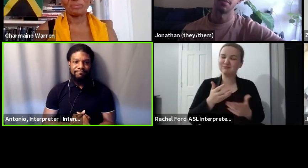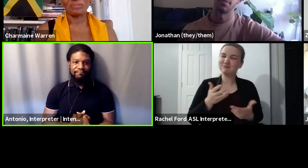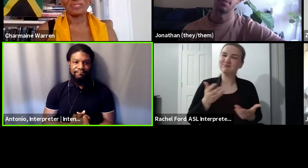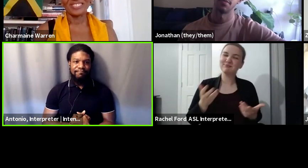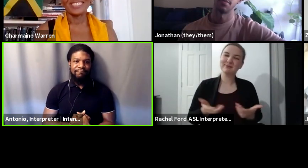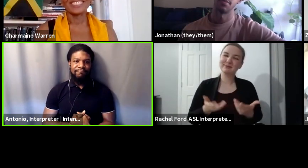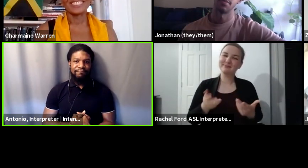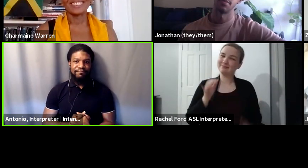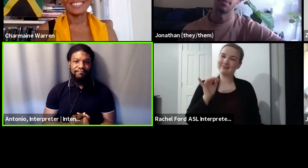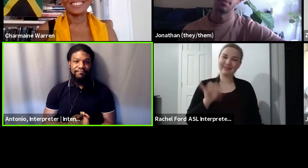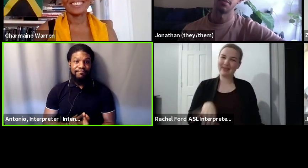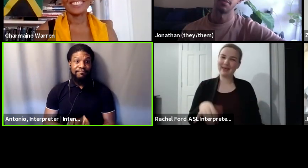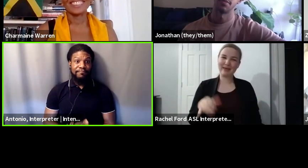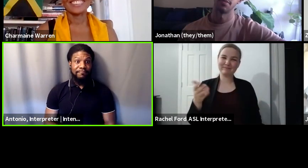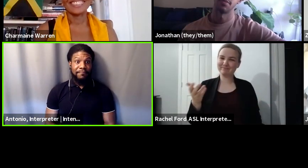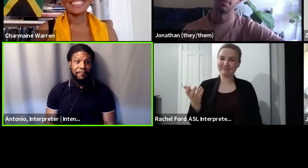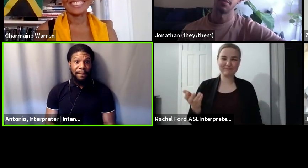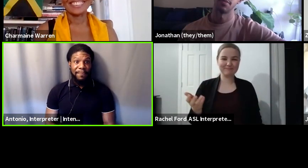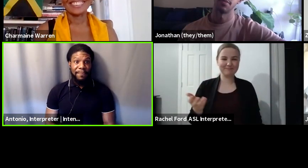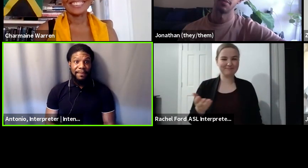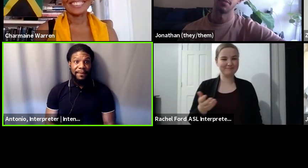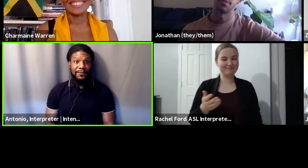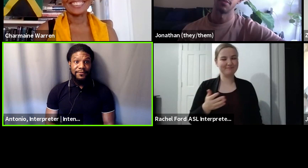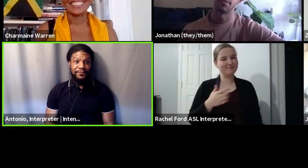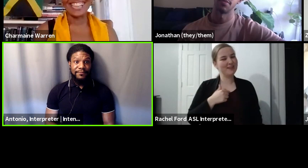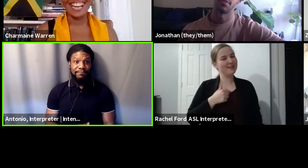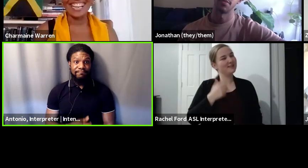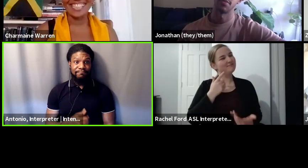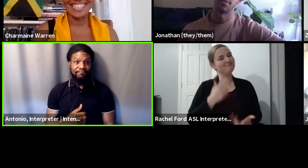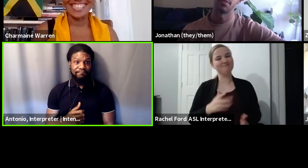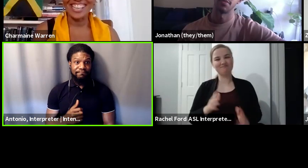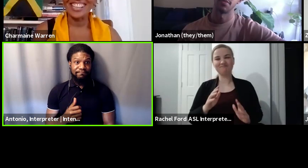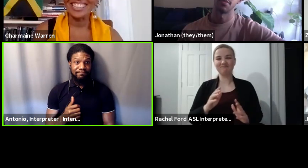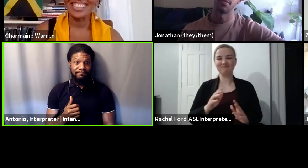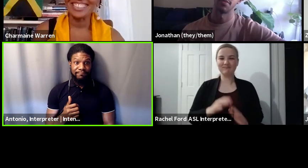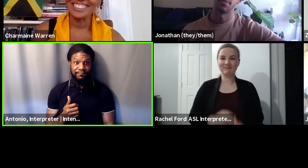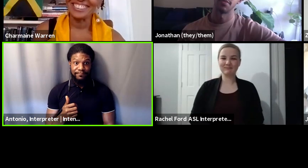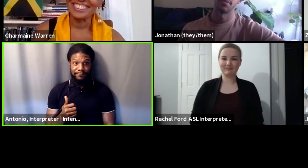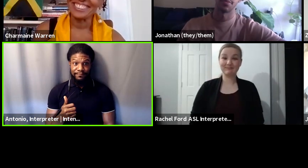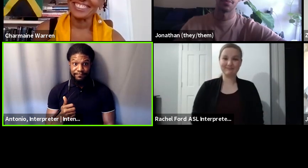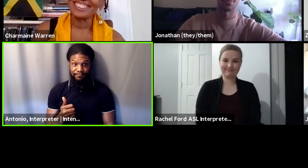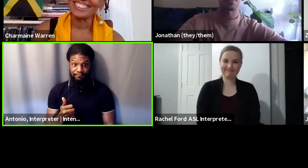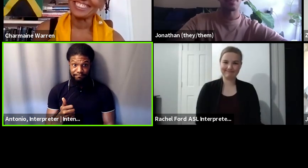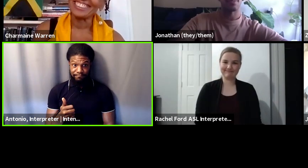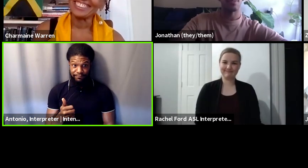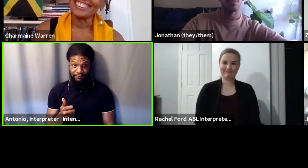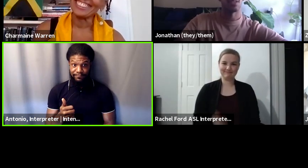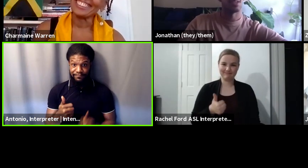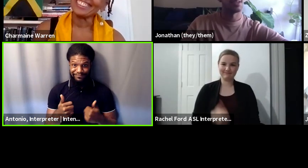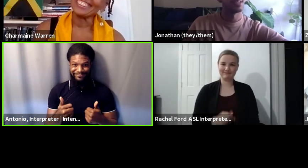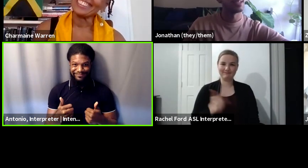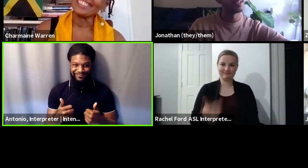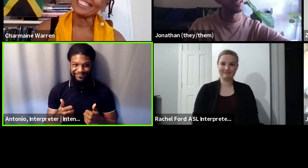yeah, that's what I have to say for now. Thanks. Jonathan?